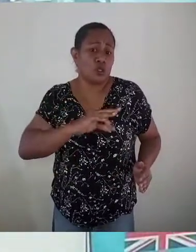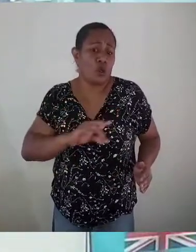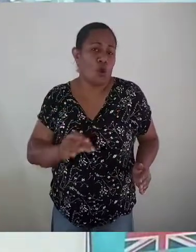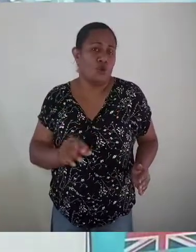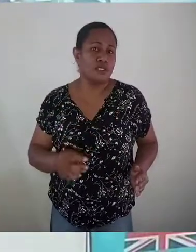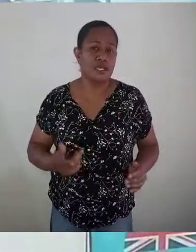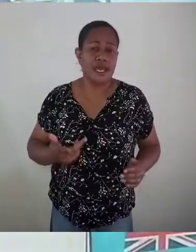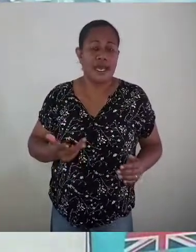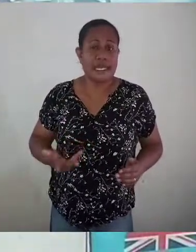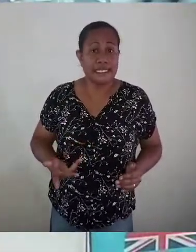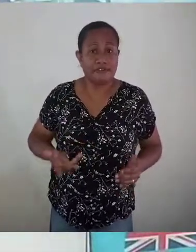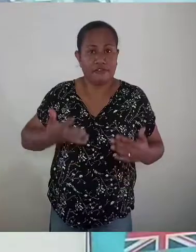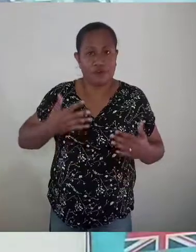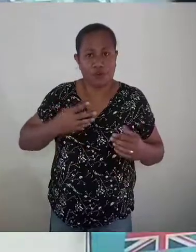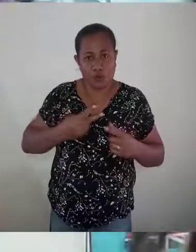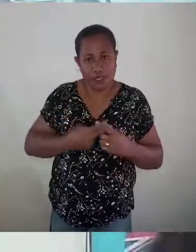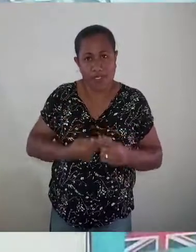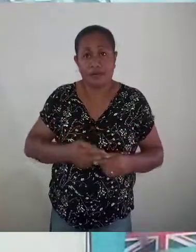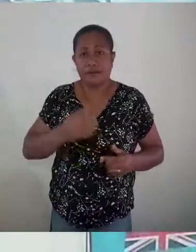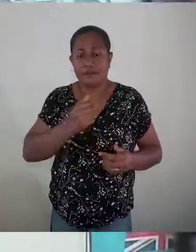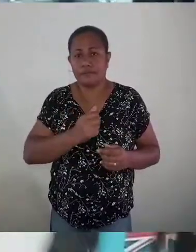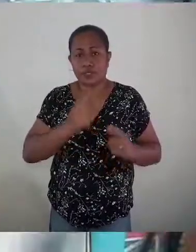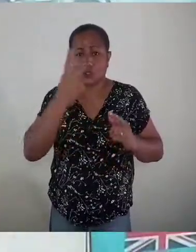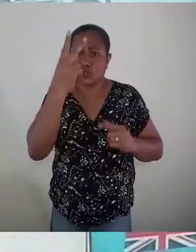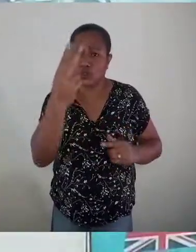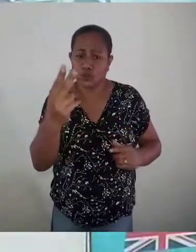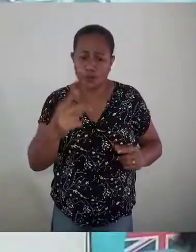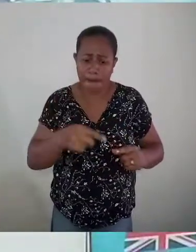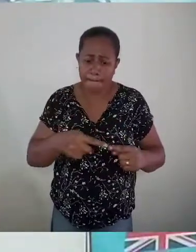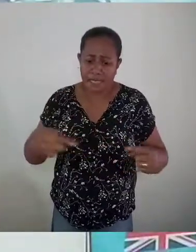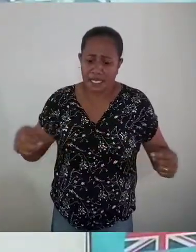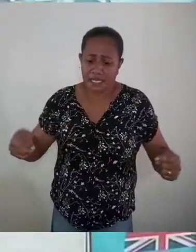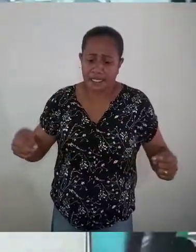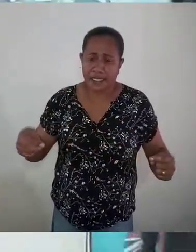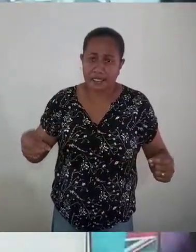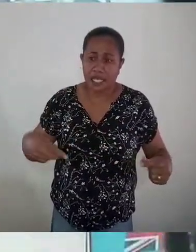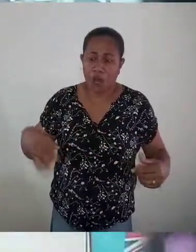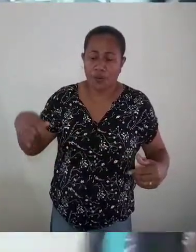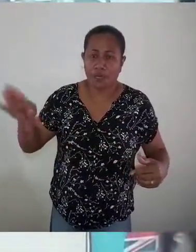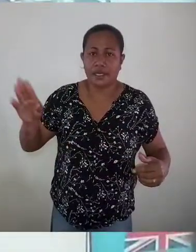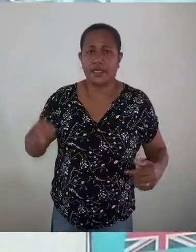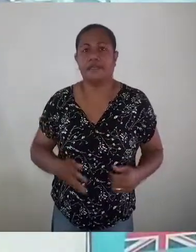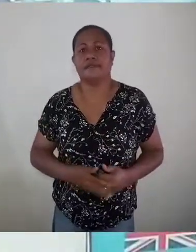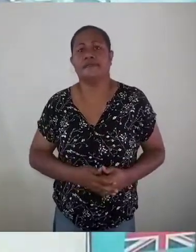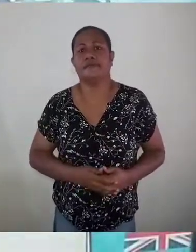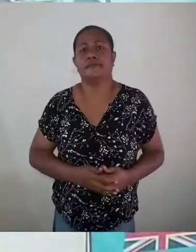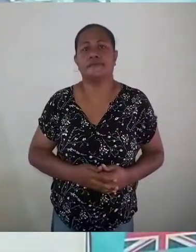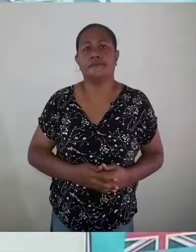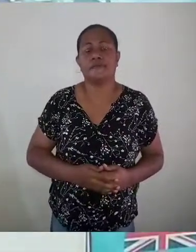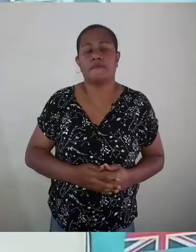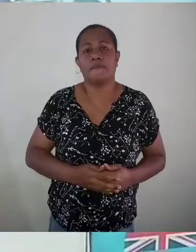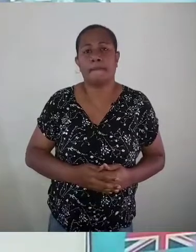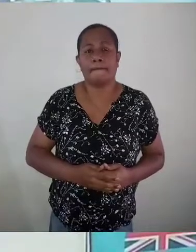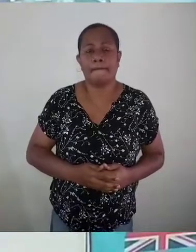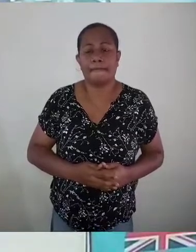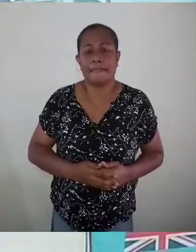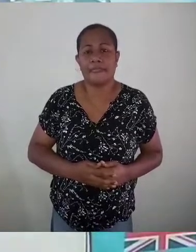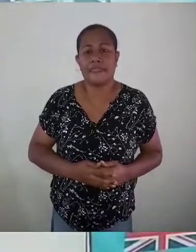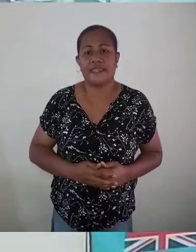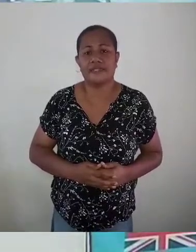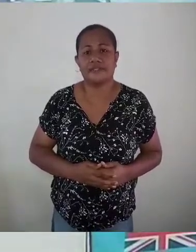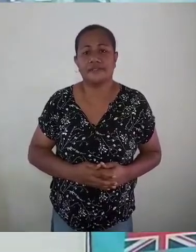in your family. 2 meters away. Do you know how much 2 meters is?